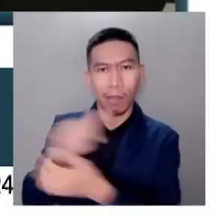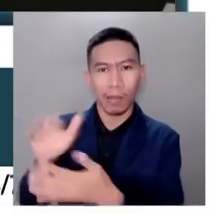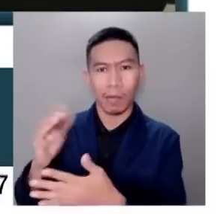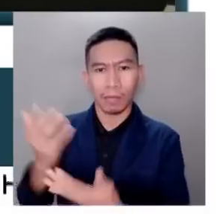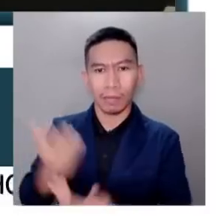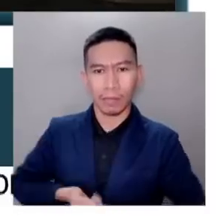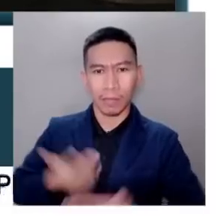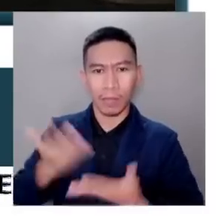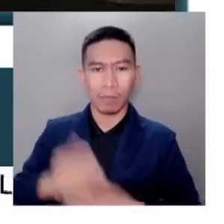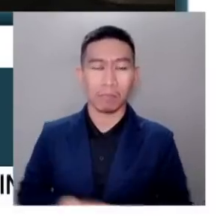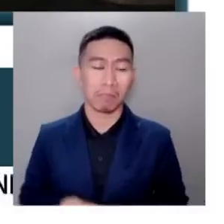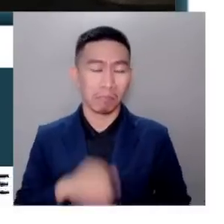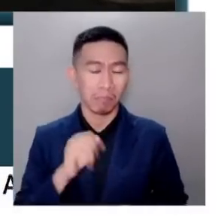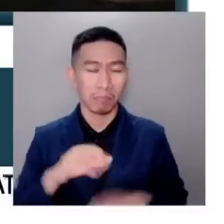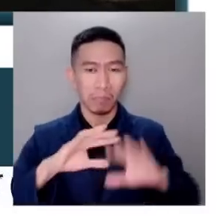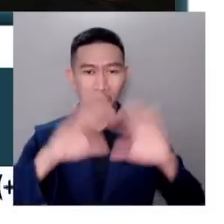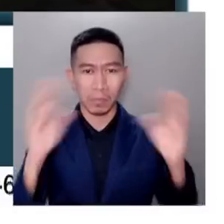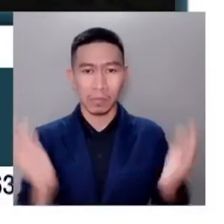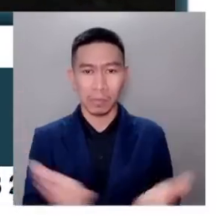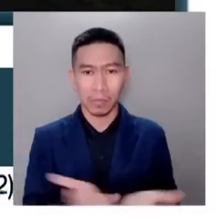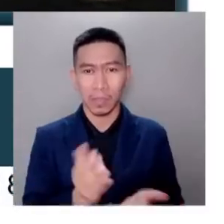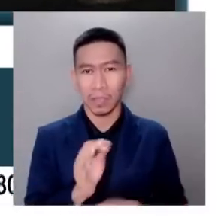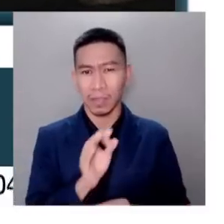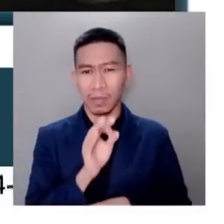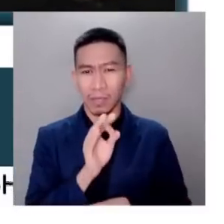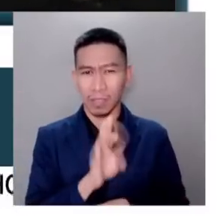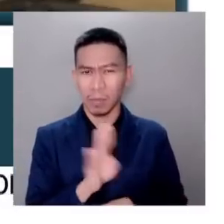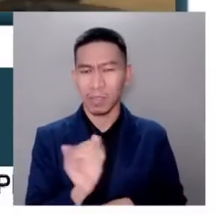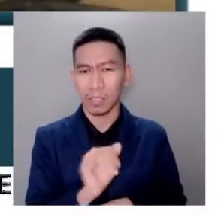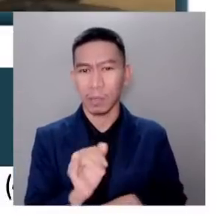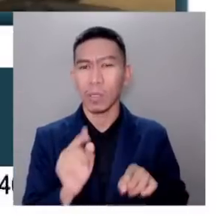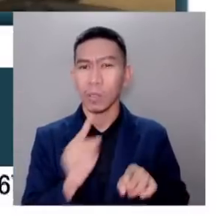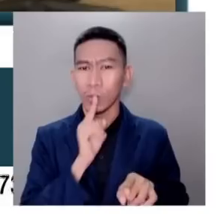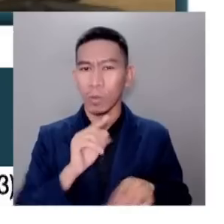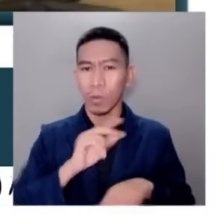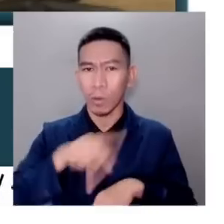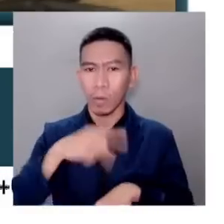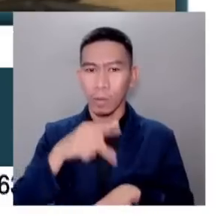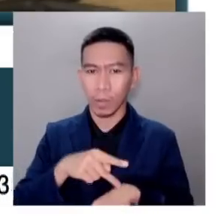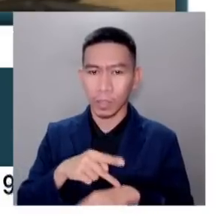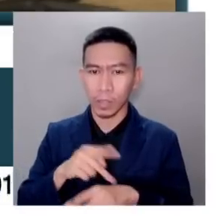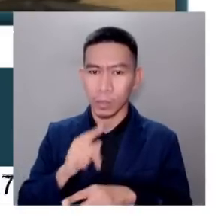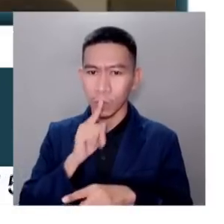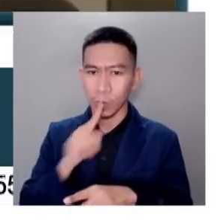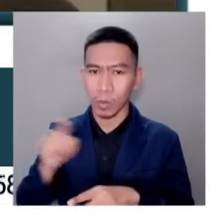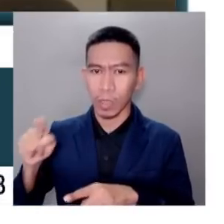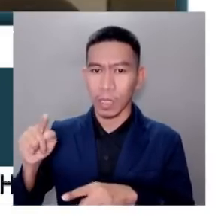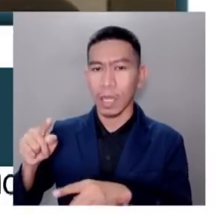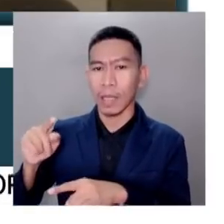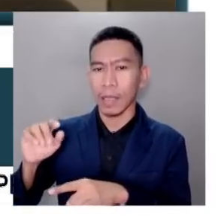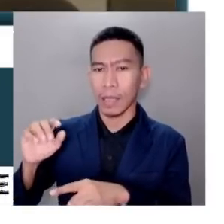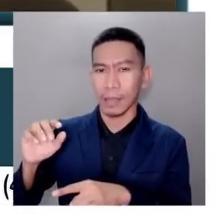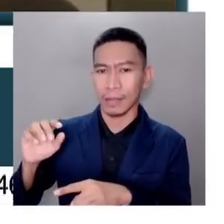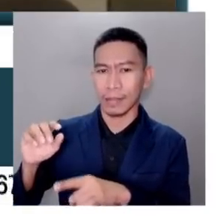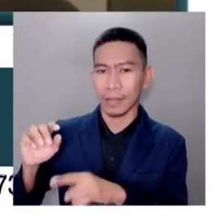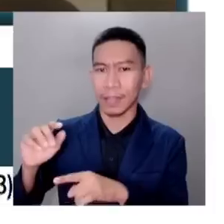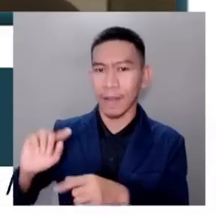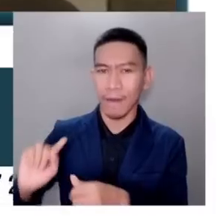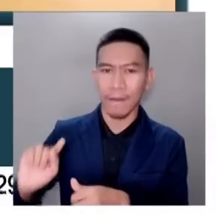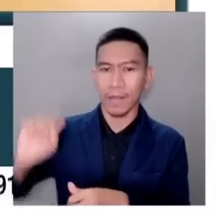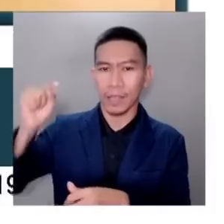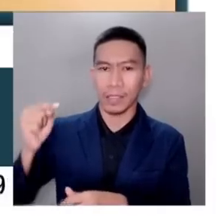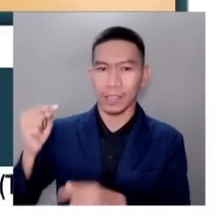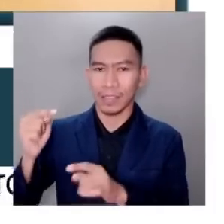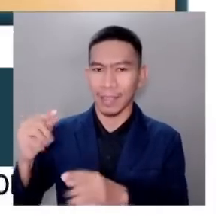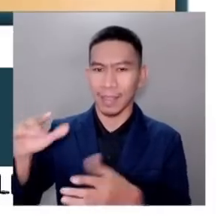did. Katie Harbath agreed with me. The Philippines is patient zero. But the Cambridge Analytica whistleblower, Chris Wiley, called